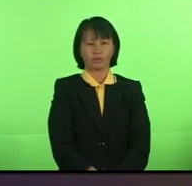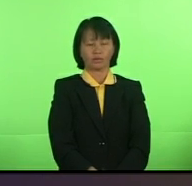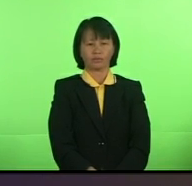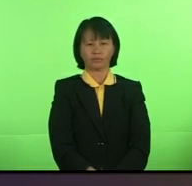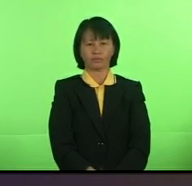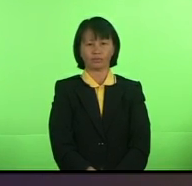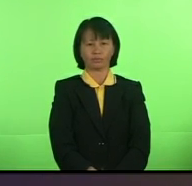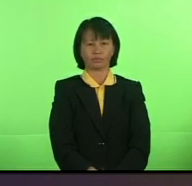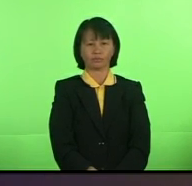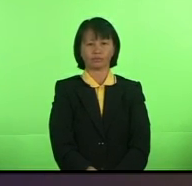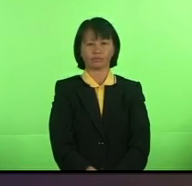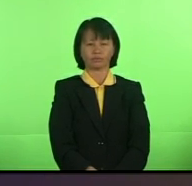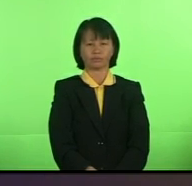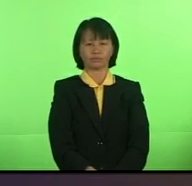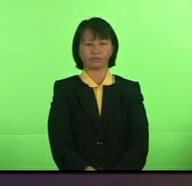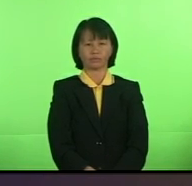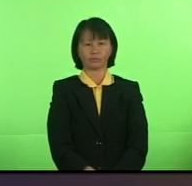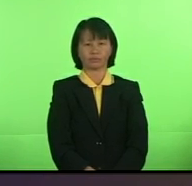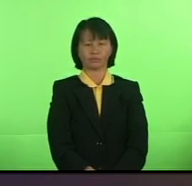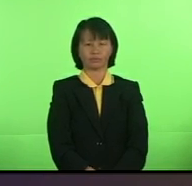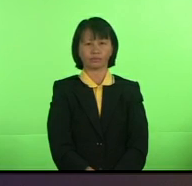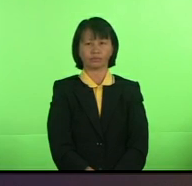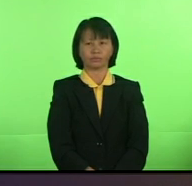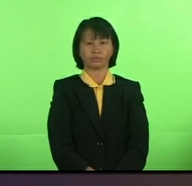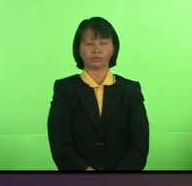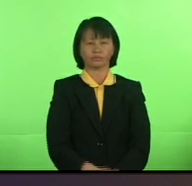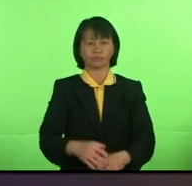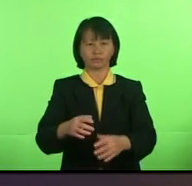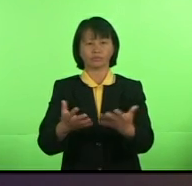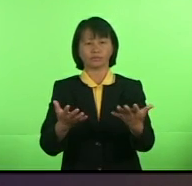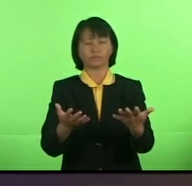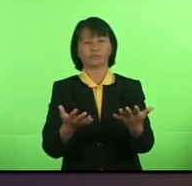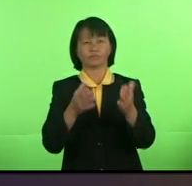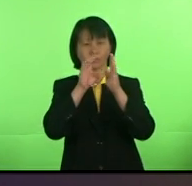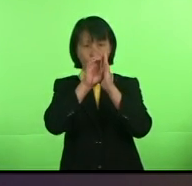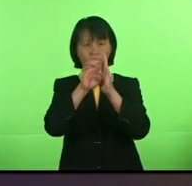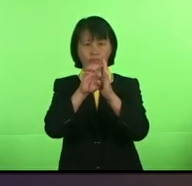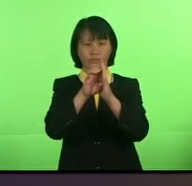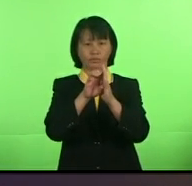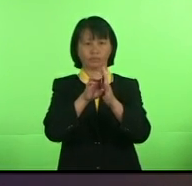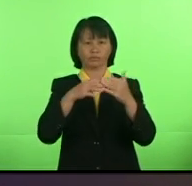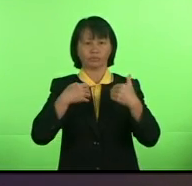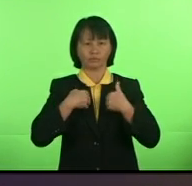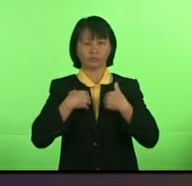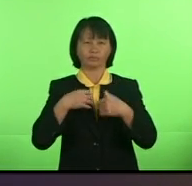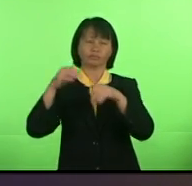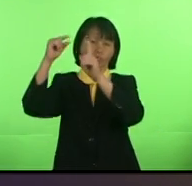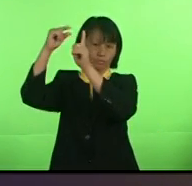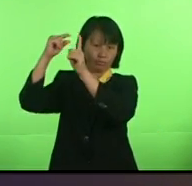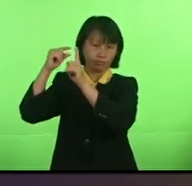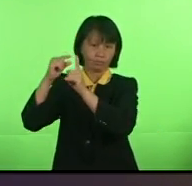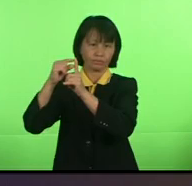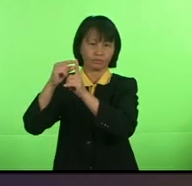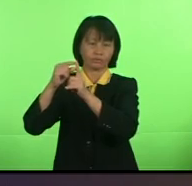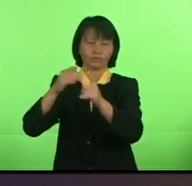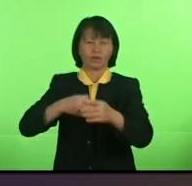Saying what the result of something is. So for example, therefore, consequently, expressing